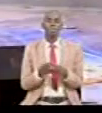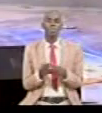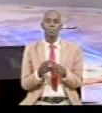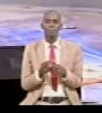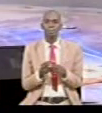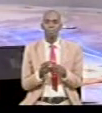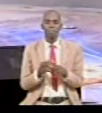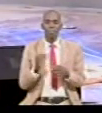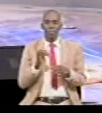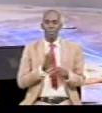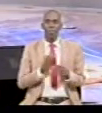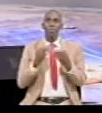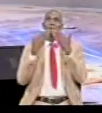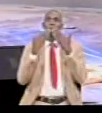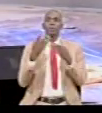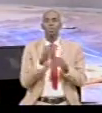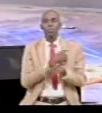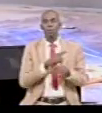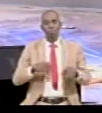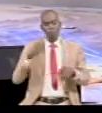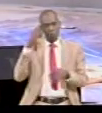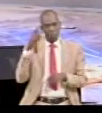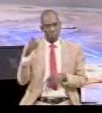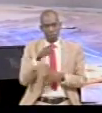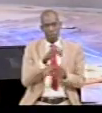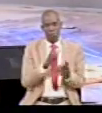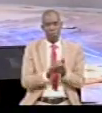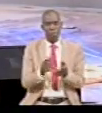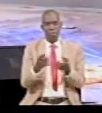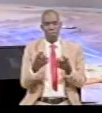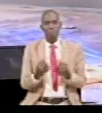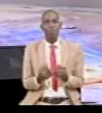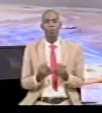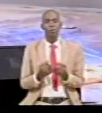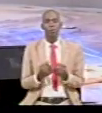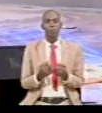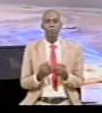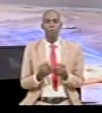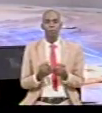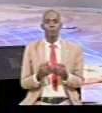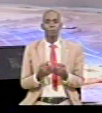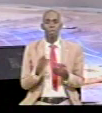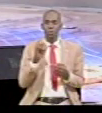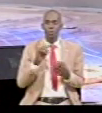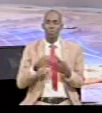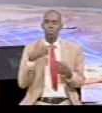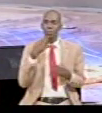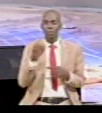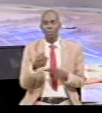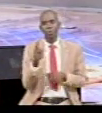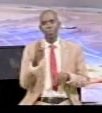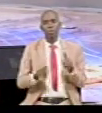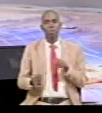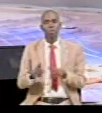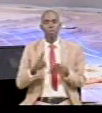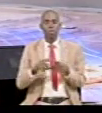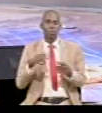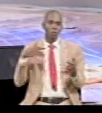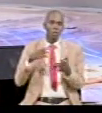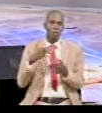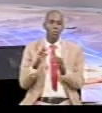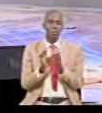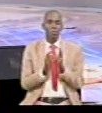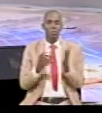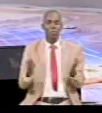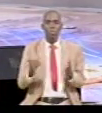I thank the Lord for you that you are coming, but you need to tell other people. The study of the Bible is